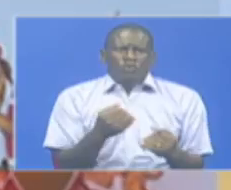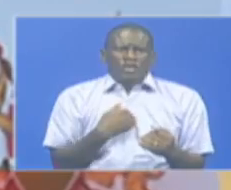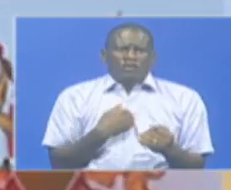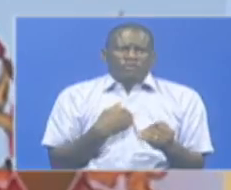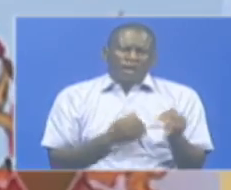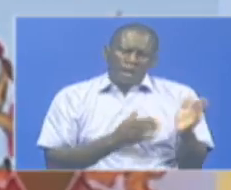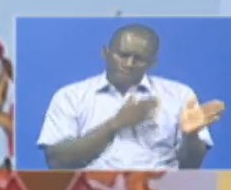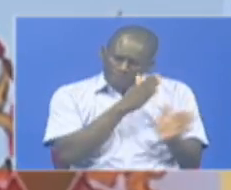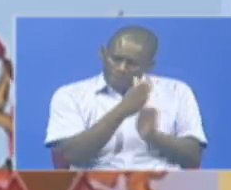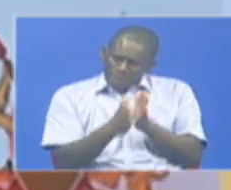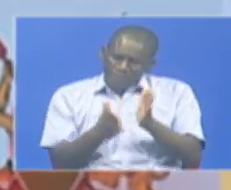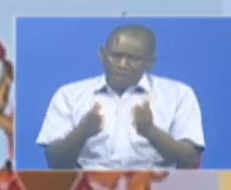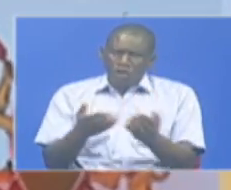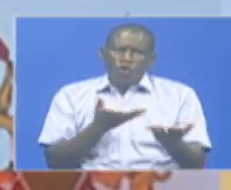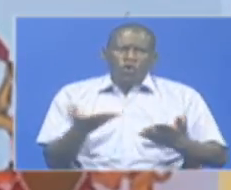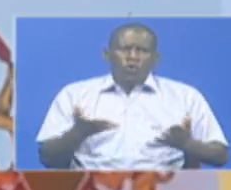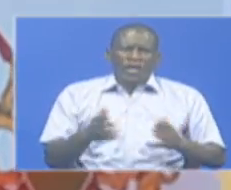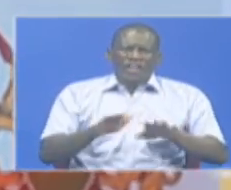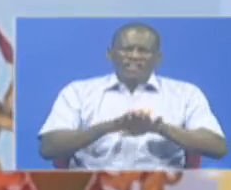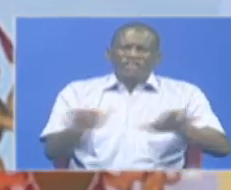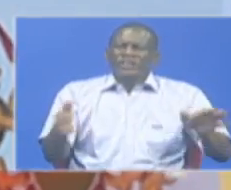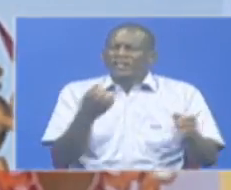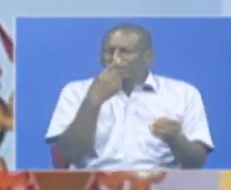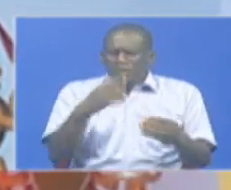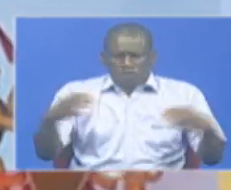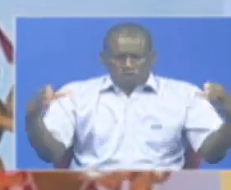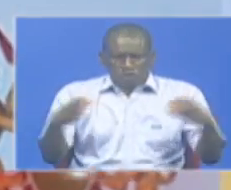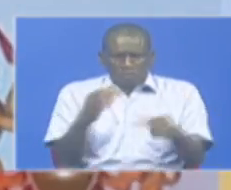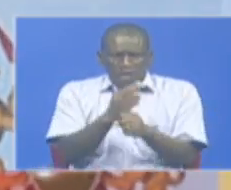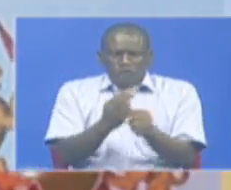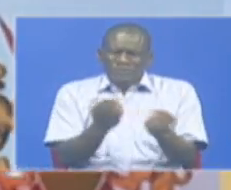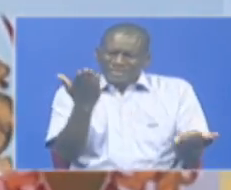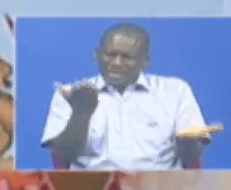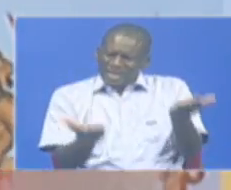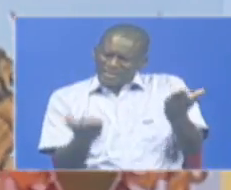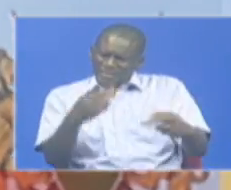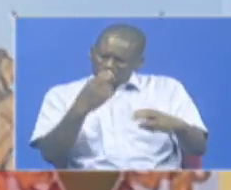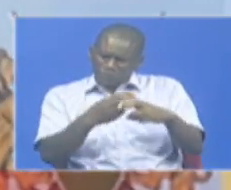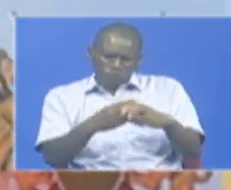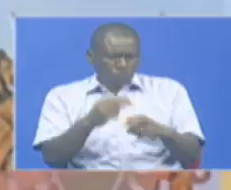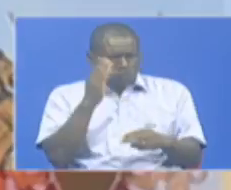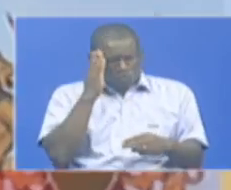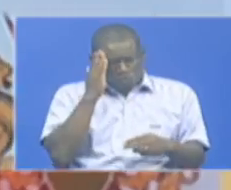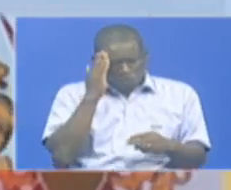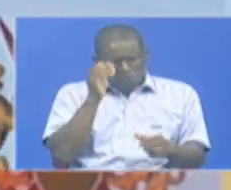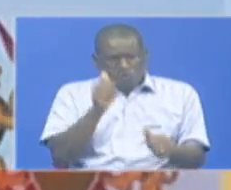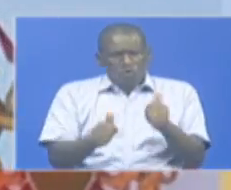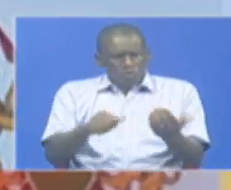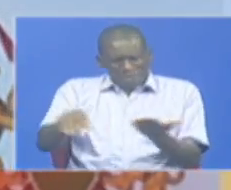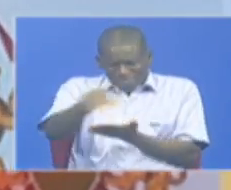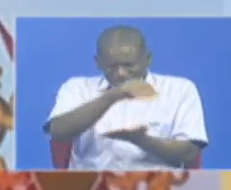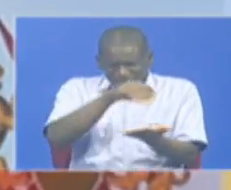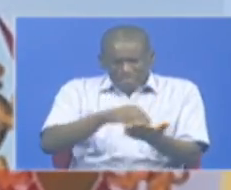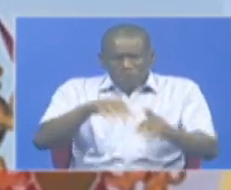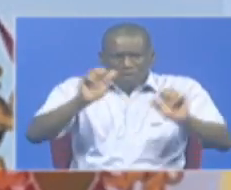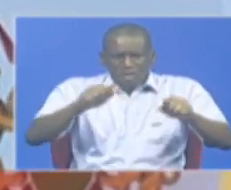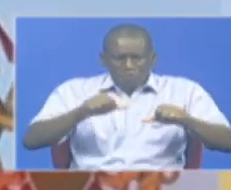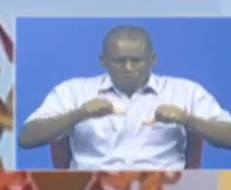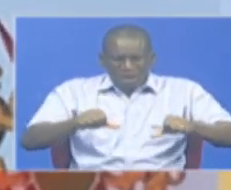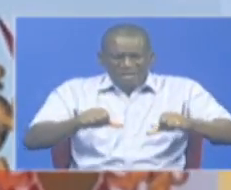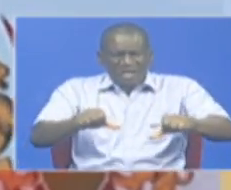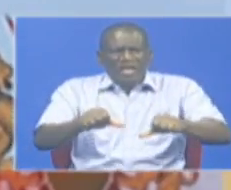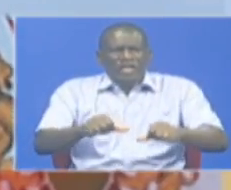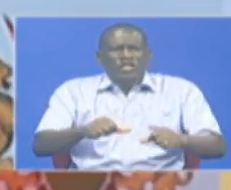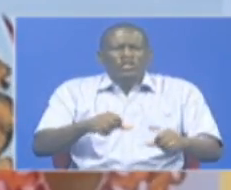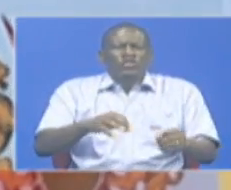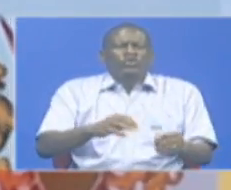criteria where our field medical teams are employing an assessment tool to be able to determine which centers were able to adhere to the